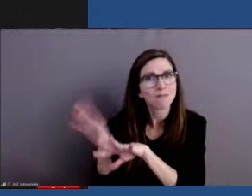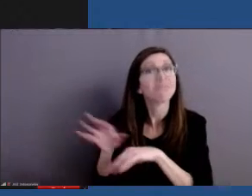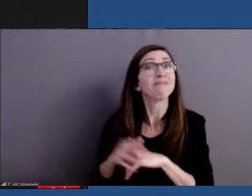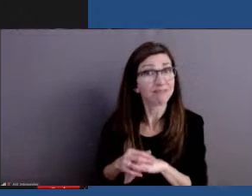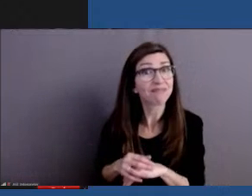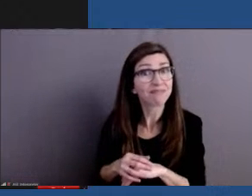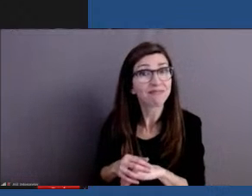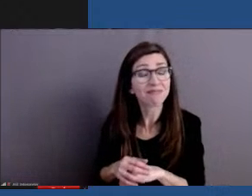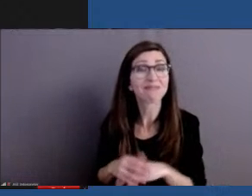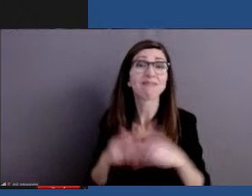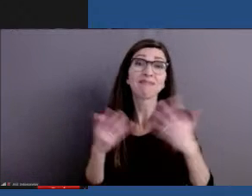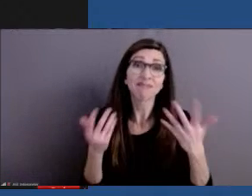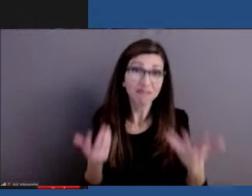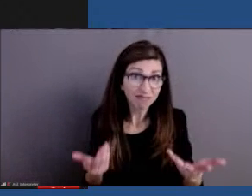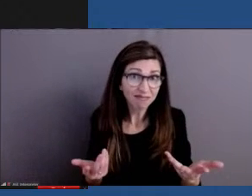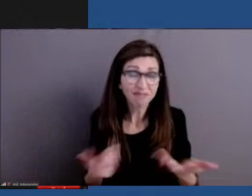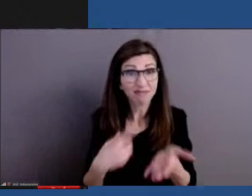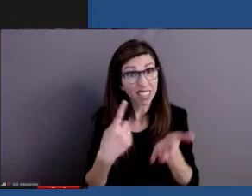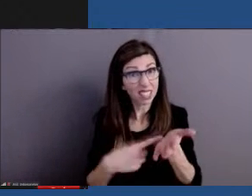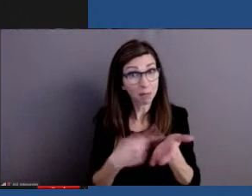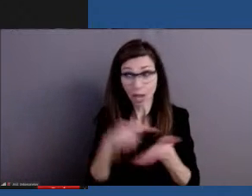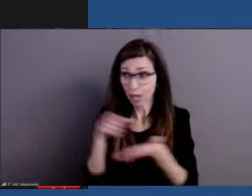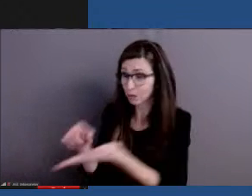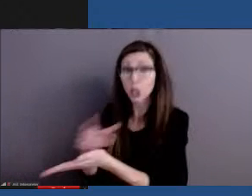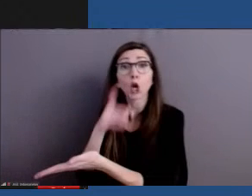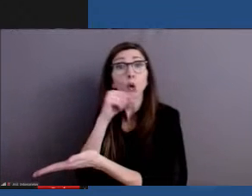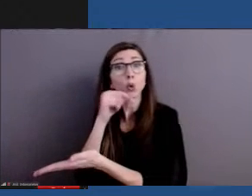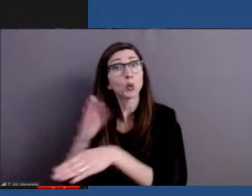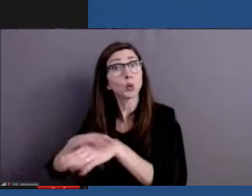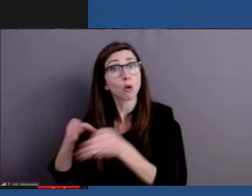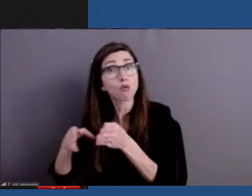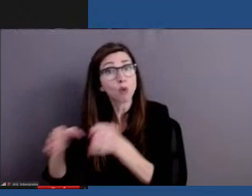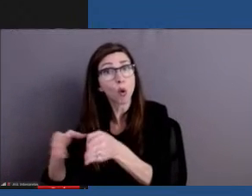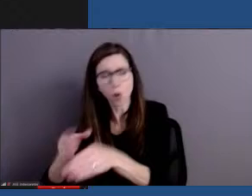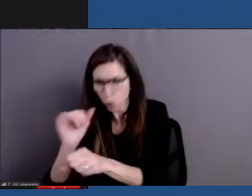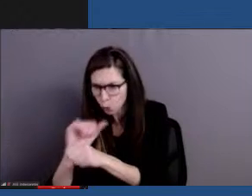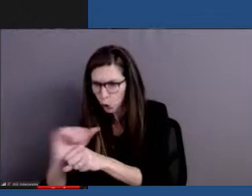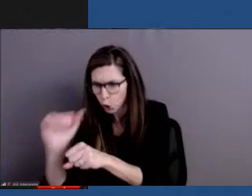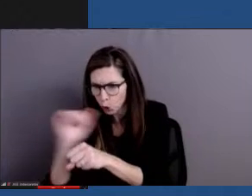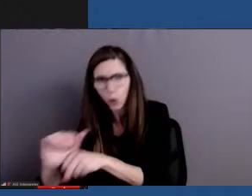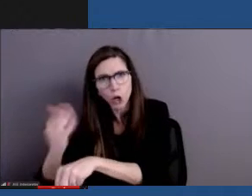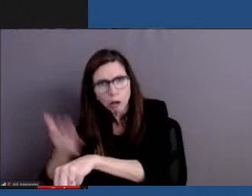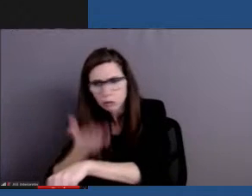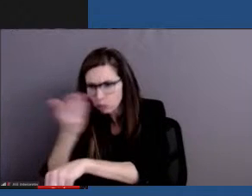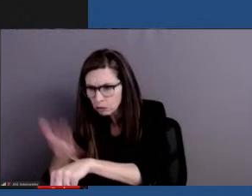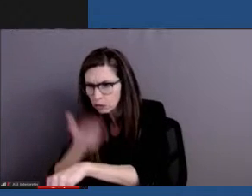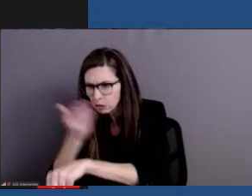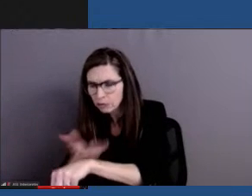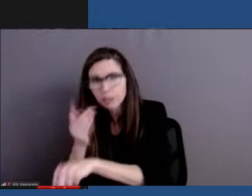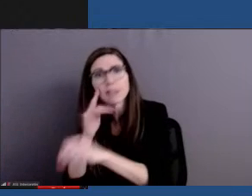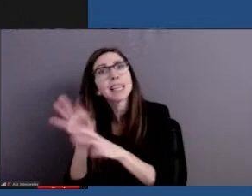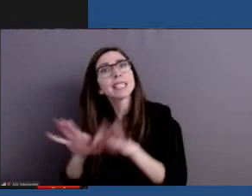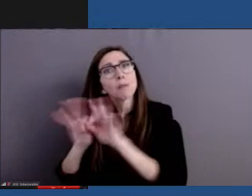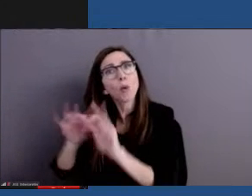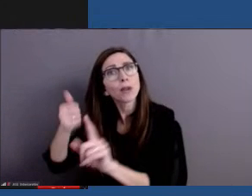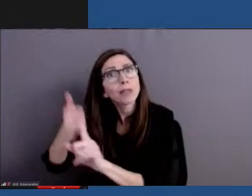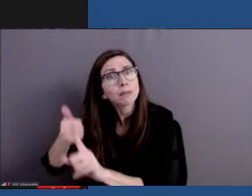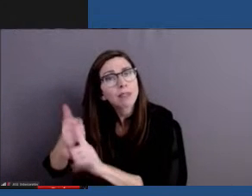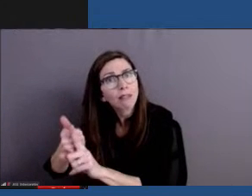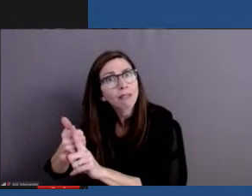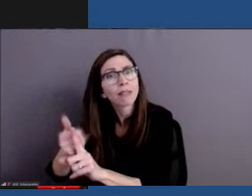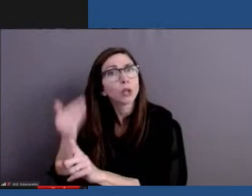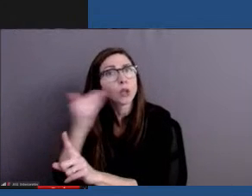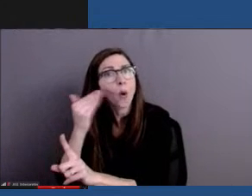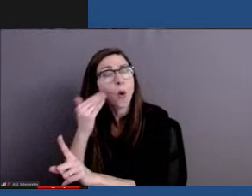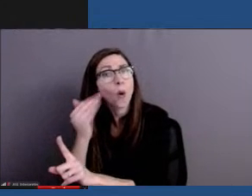construction workers understand the special needs of people who are blind and have low vision when navigating construction sites.